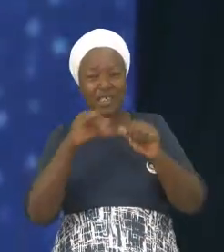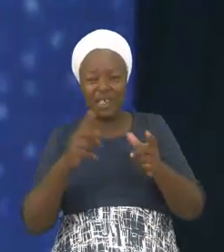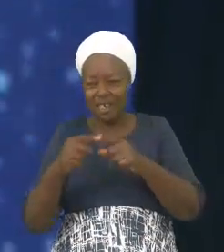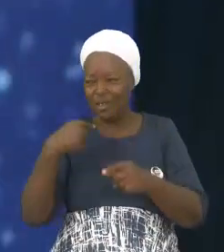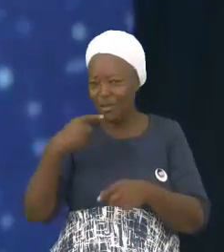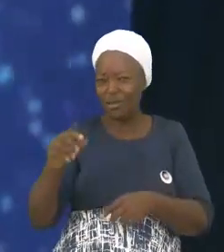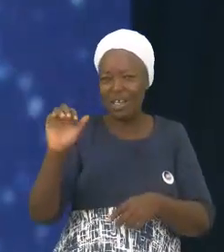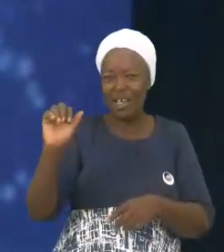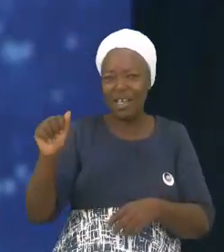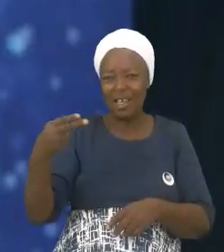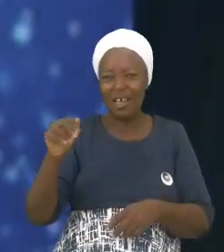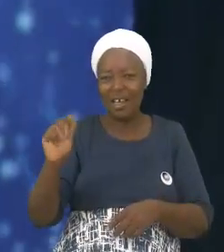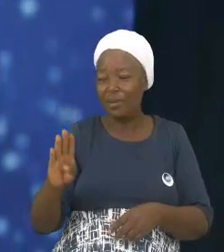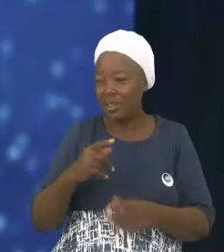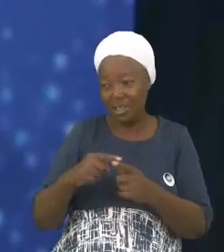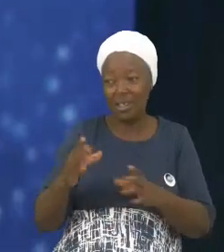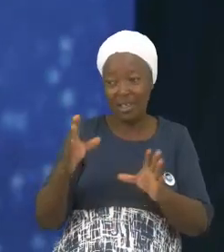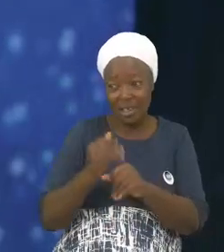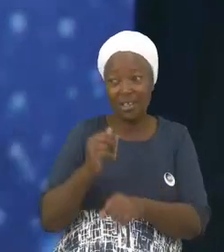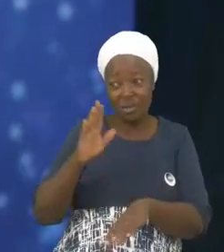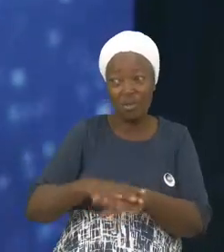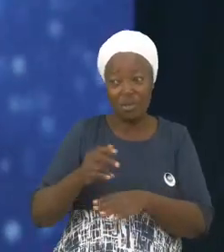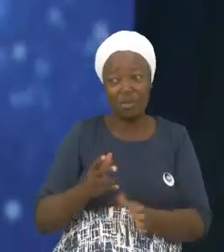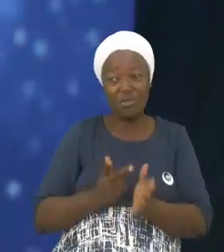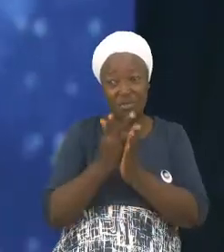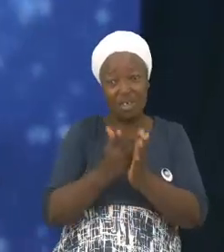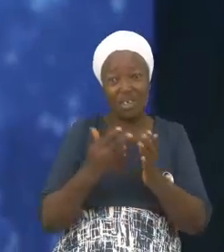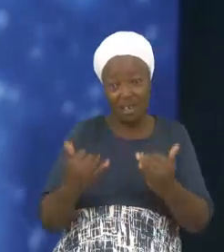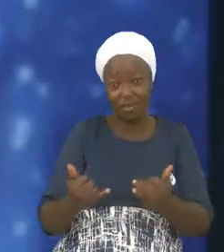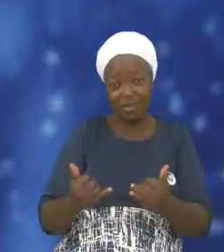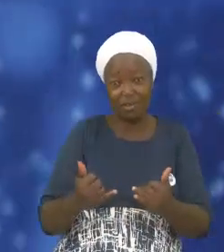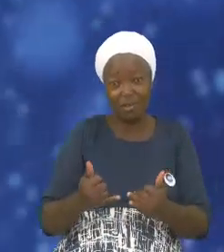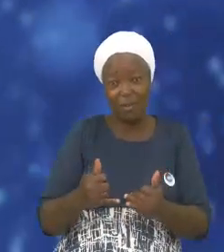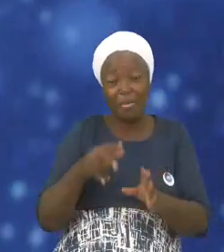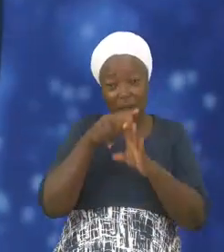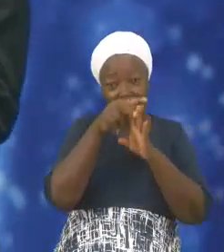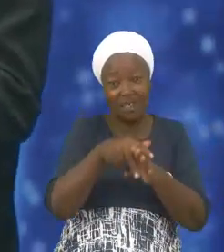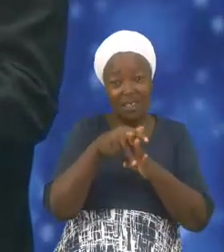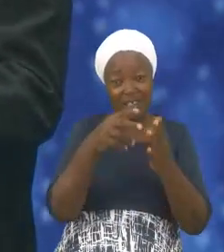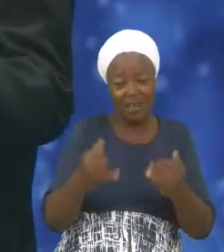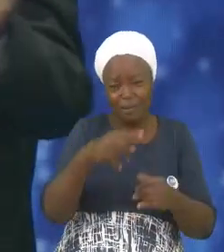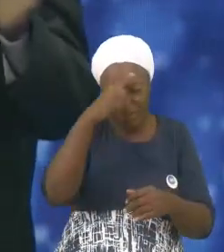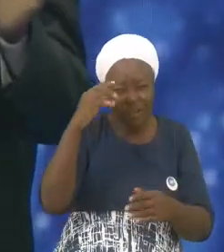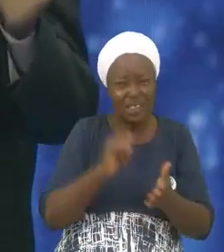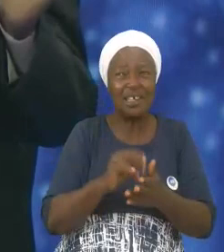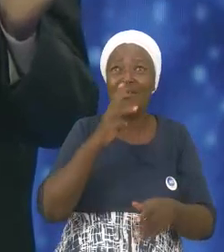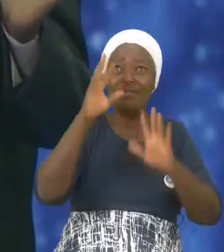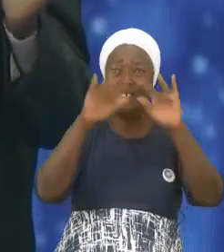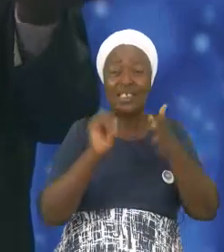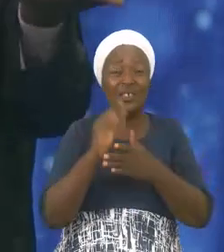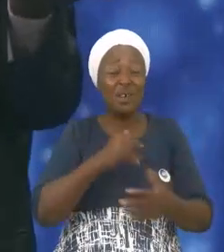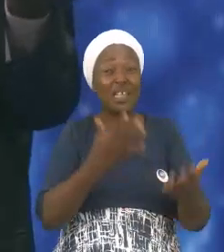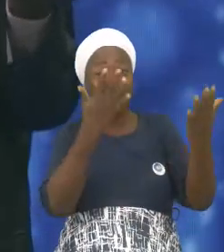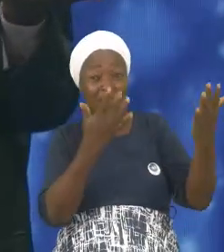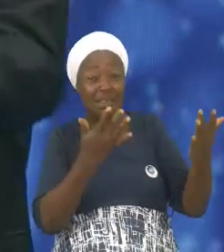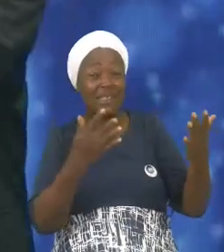he said, get on your chariot, because that rain you've been waiting